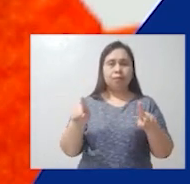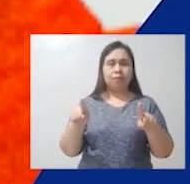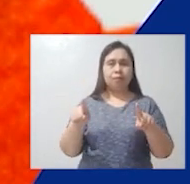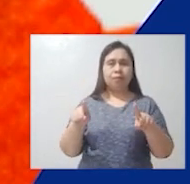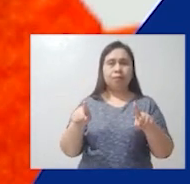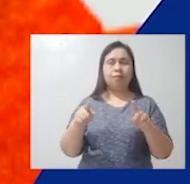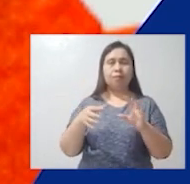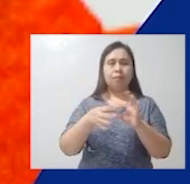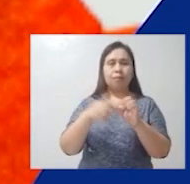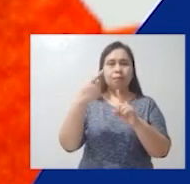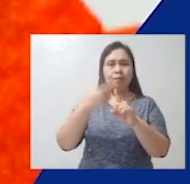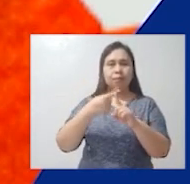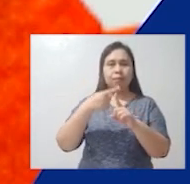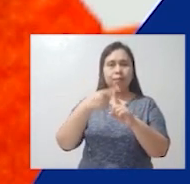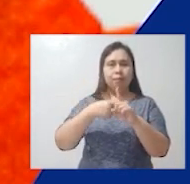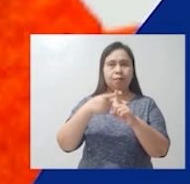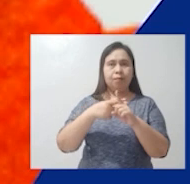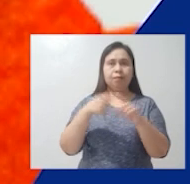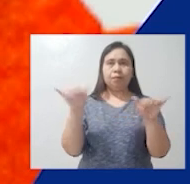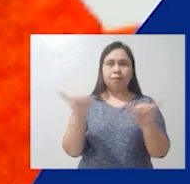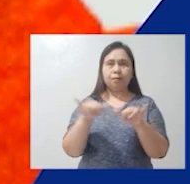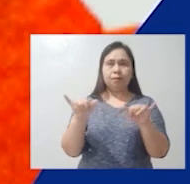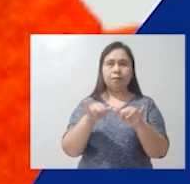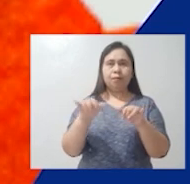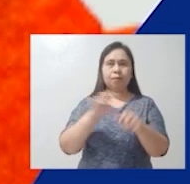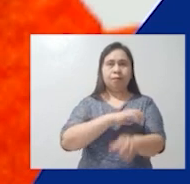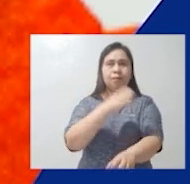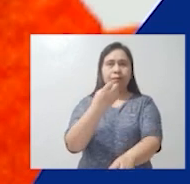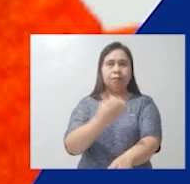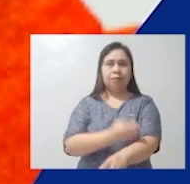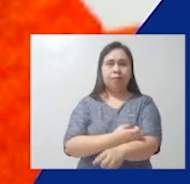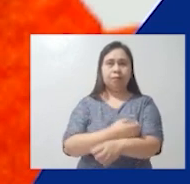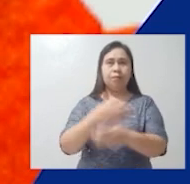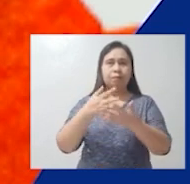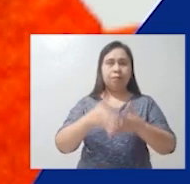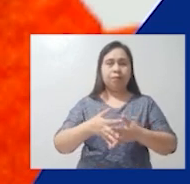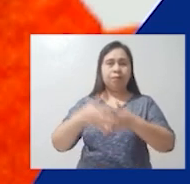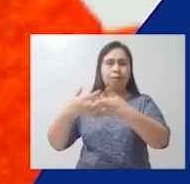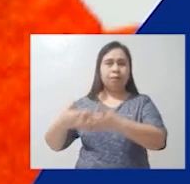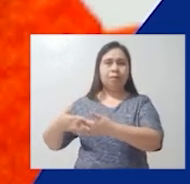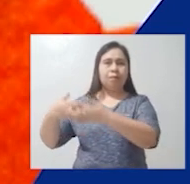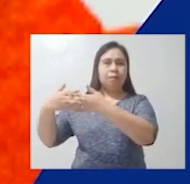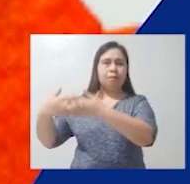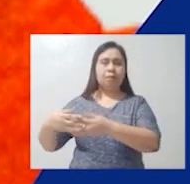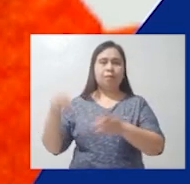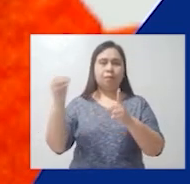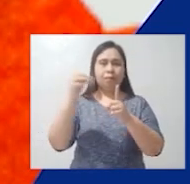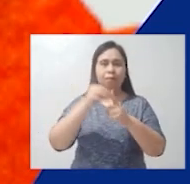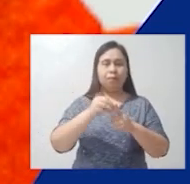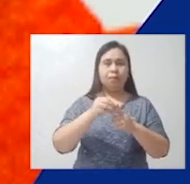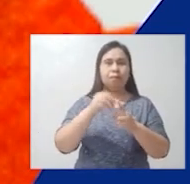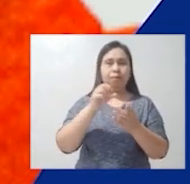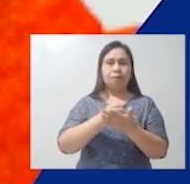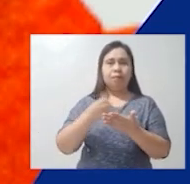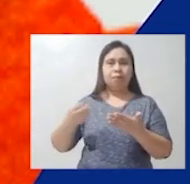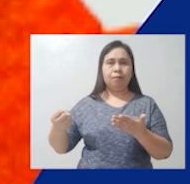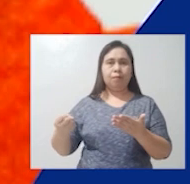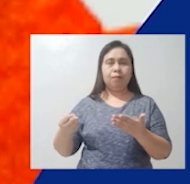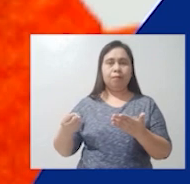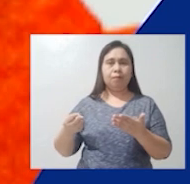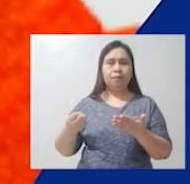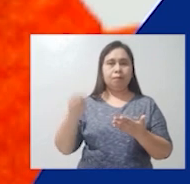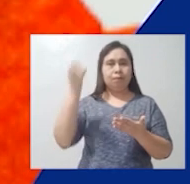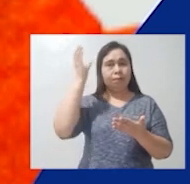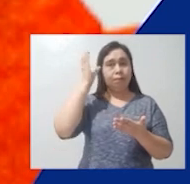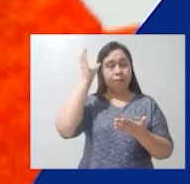temperature. Heat measures energy moves or flows into a substance, causing its temperature to increase, or